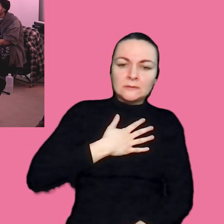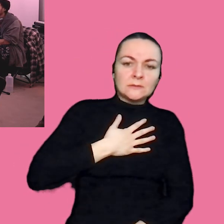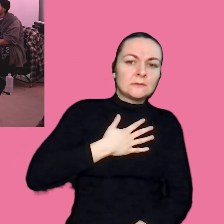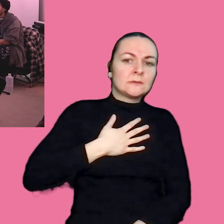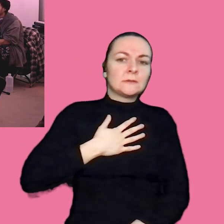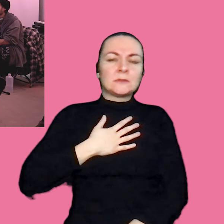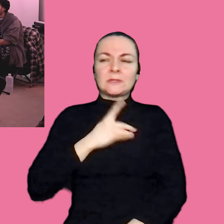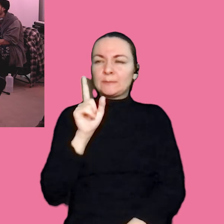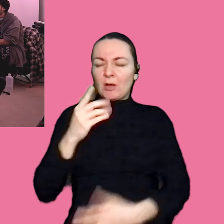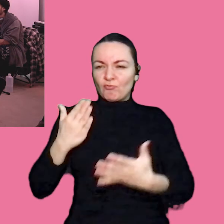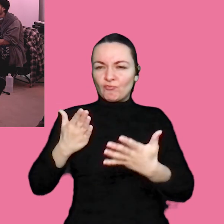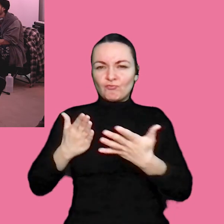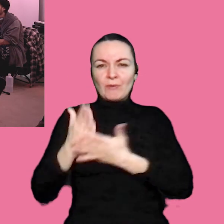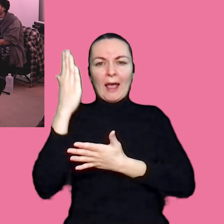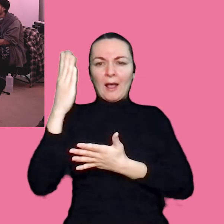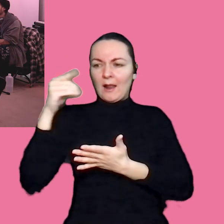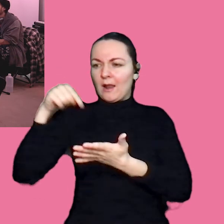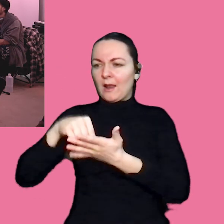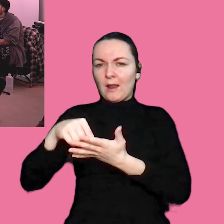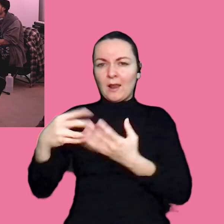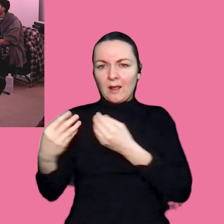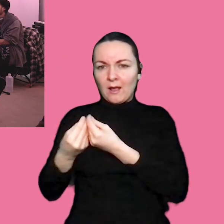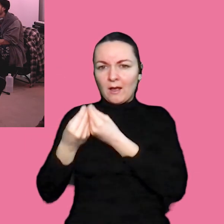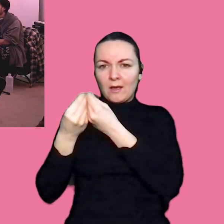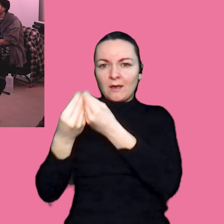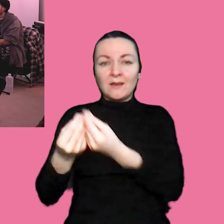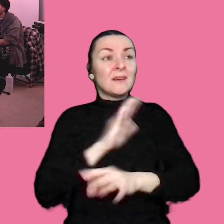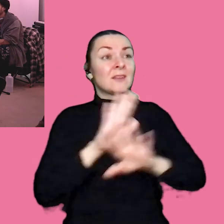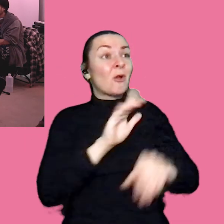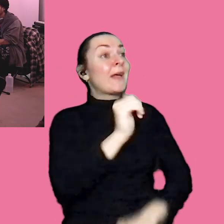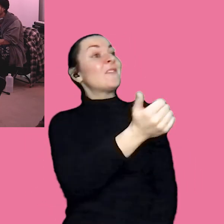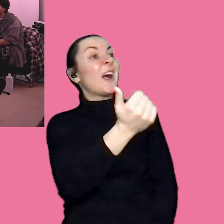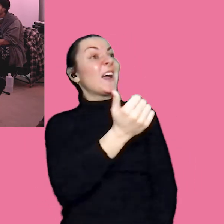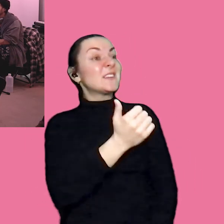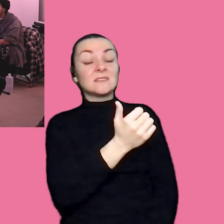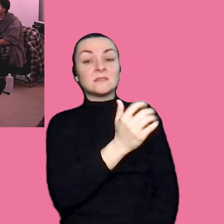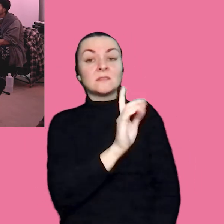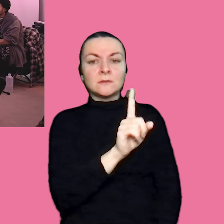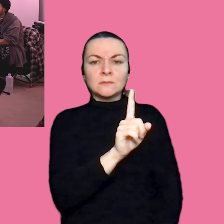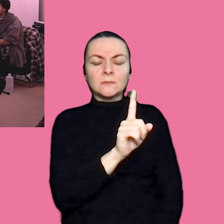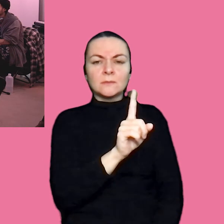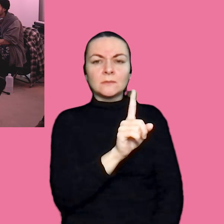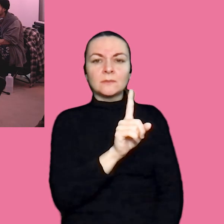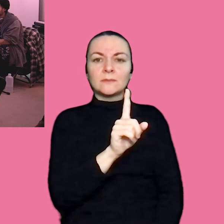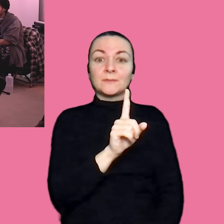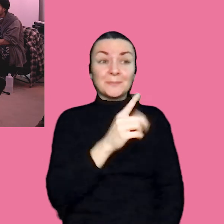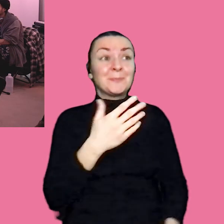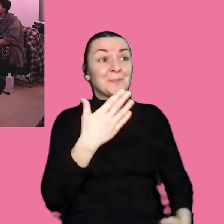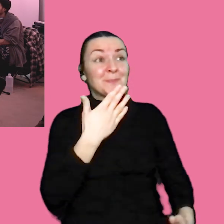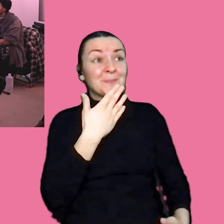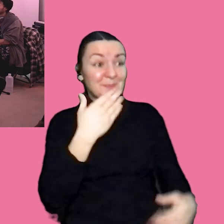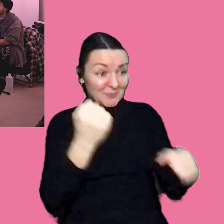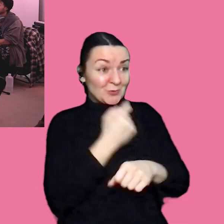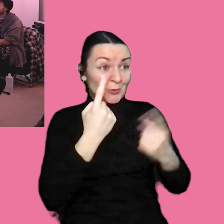in it, but the reality of it? How do you, like, not just be like, it's fine, but also be like,